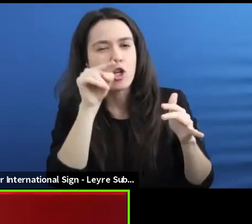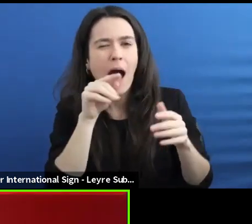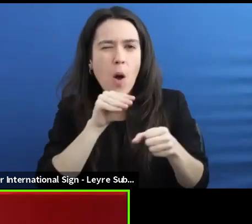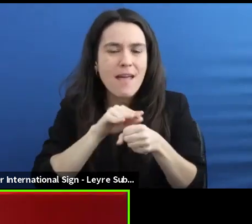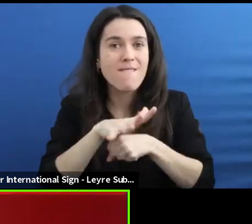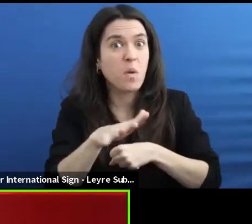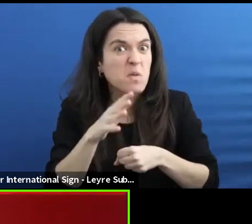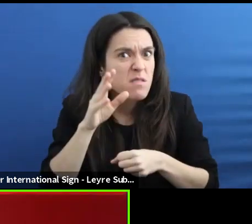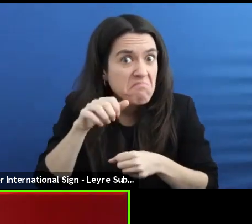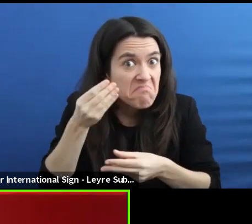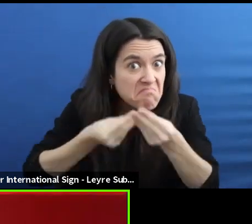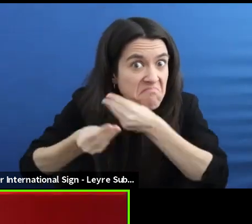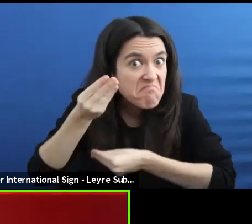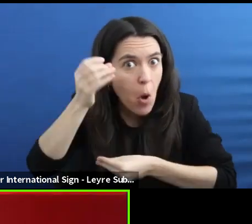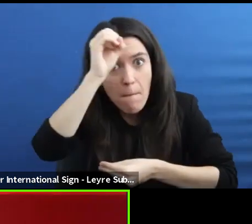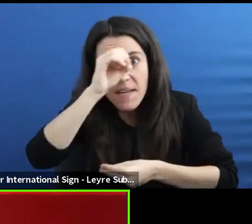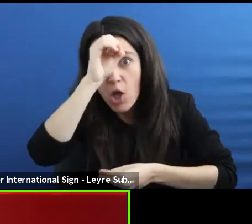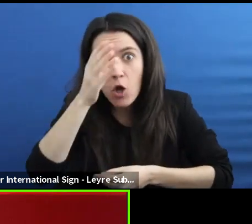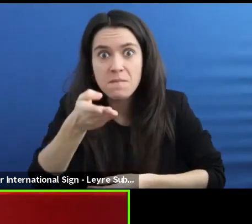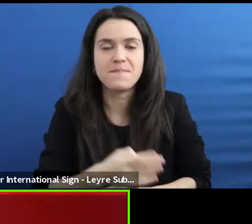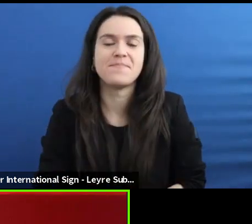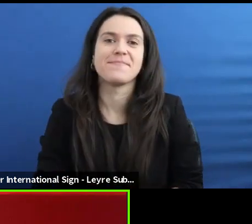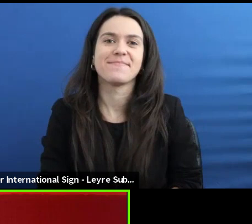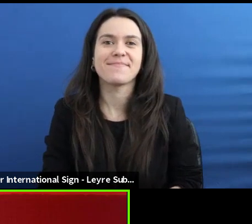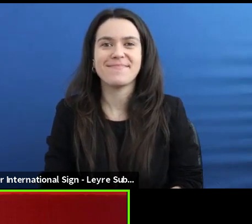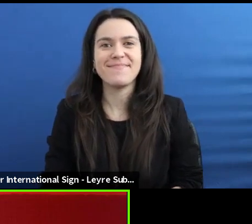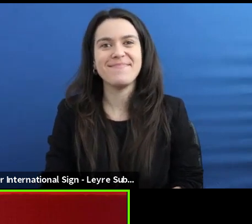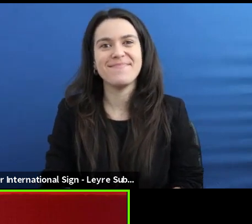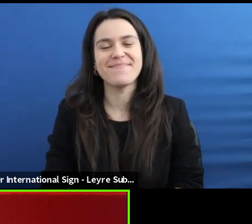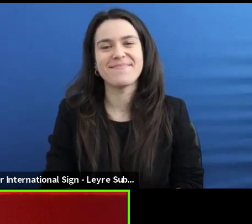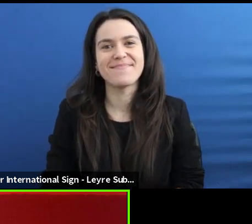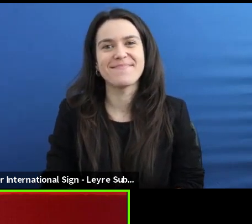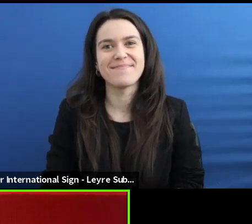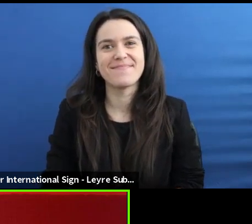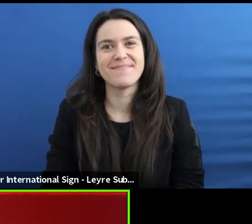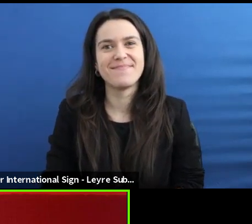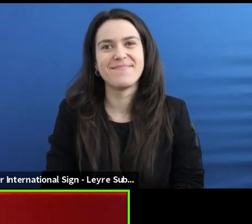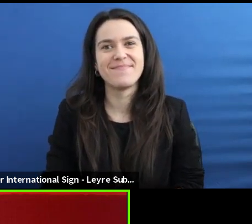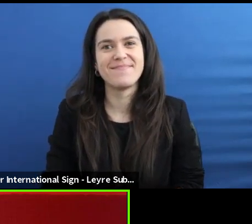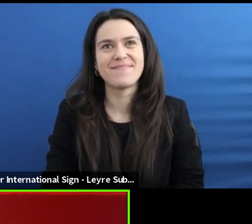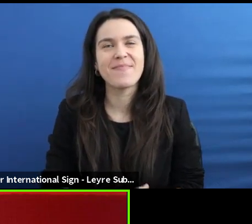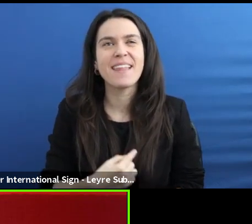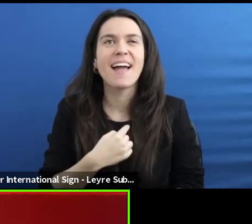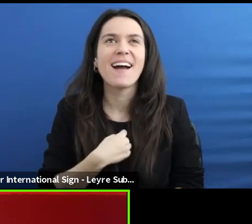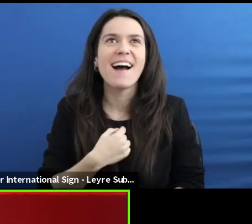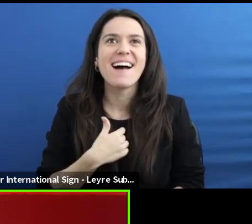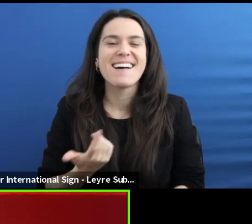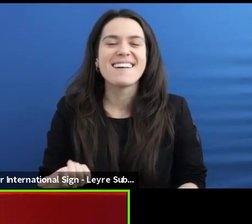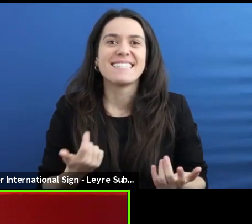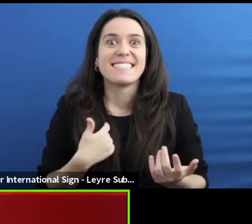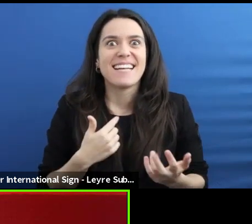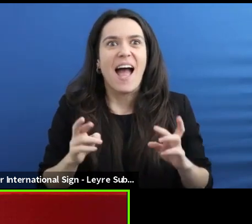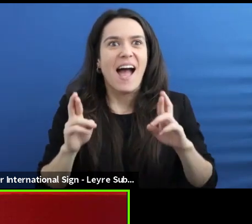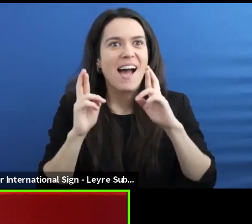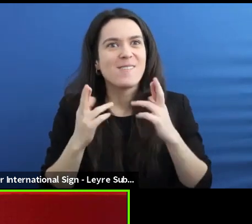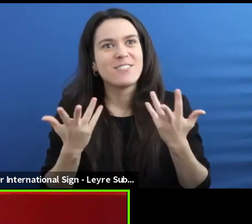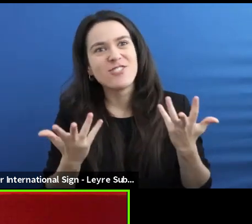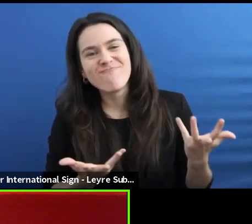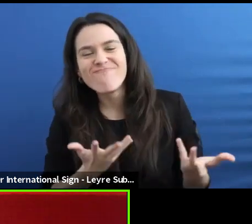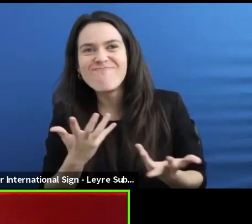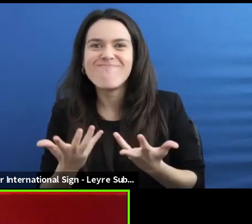Yeah, I wish we would. Well, I wish we could be more bold in this sense. But I also think